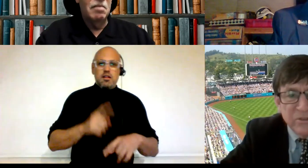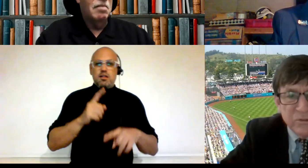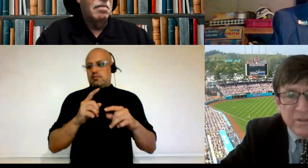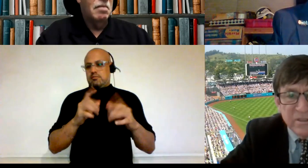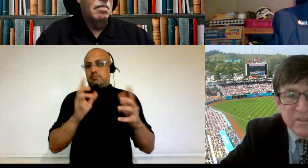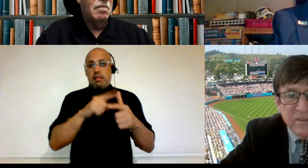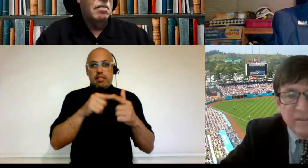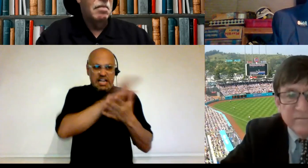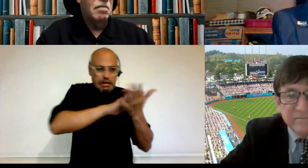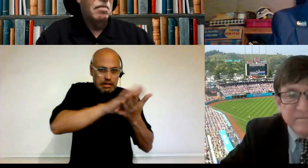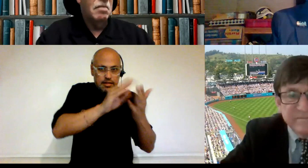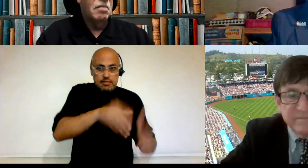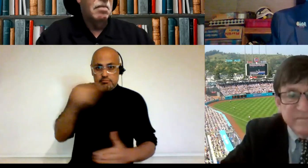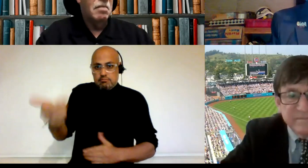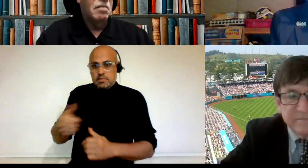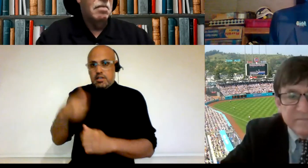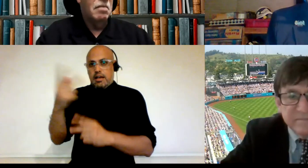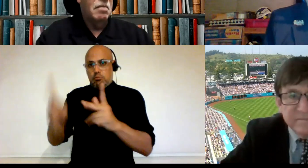games and those sort of things.